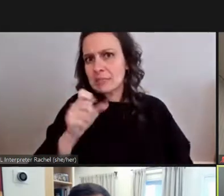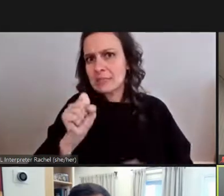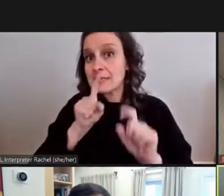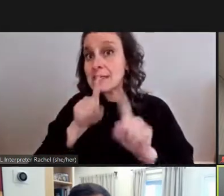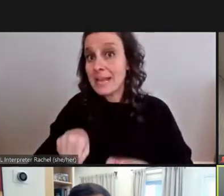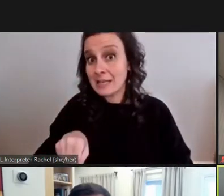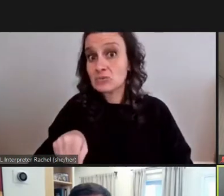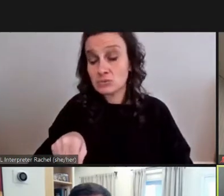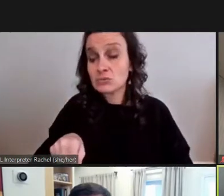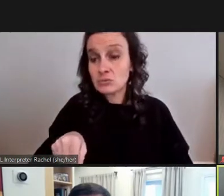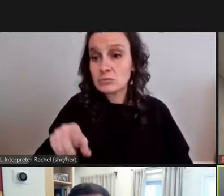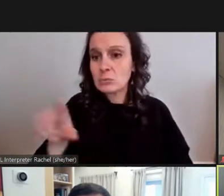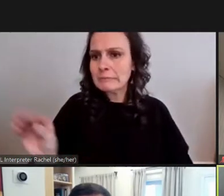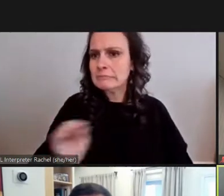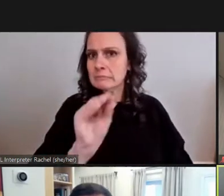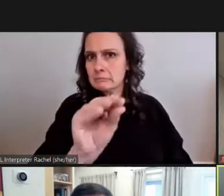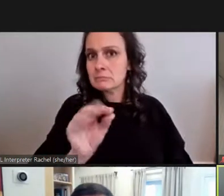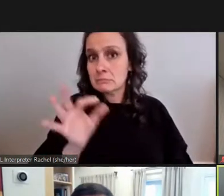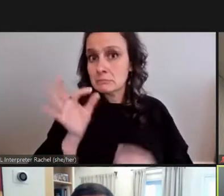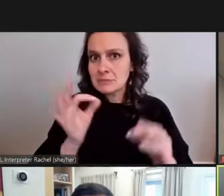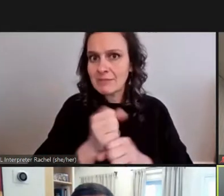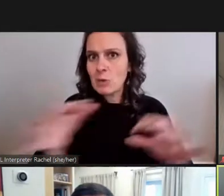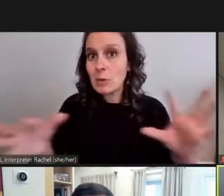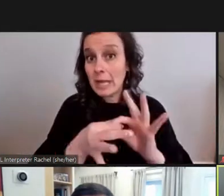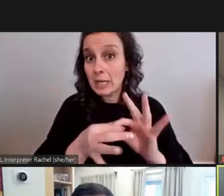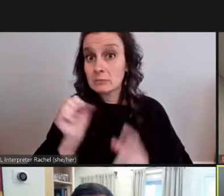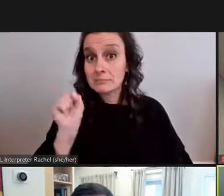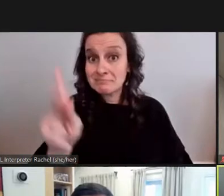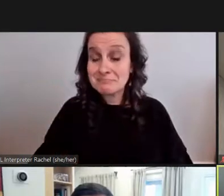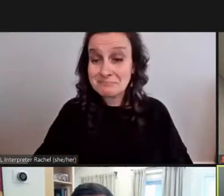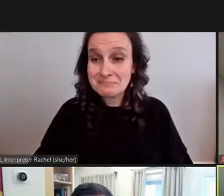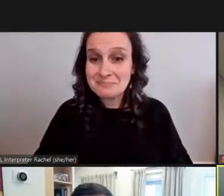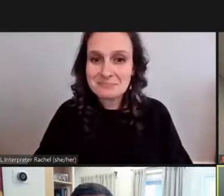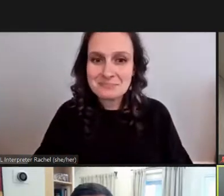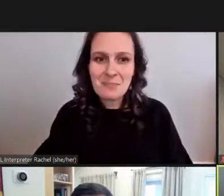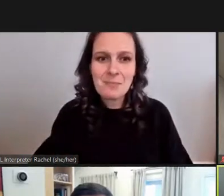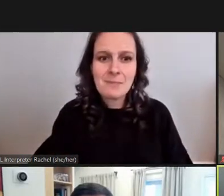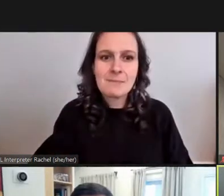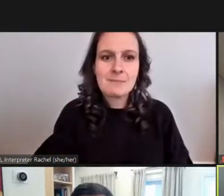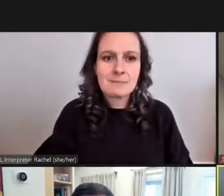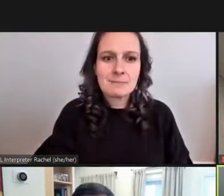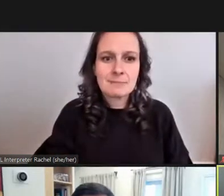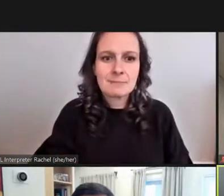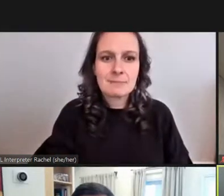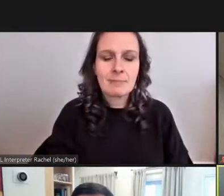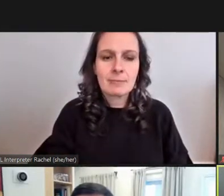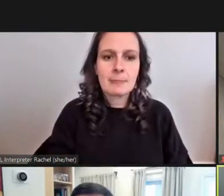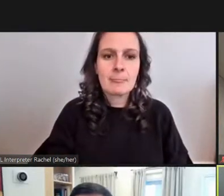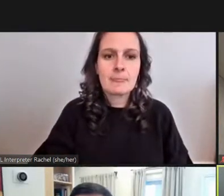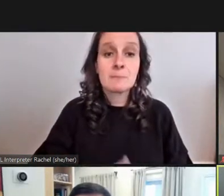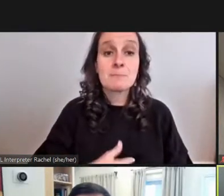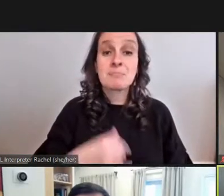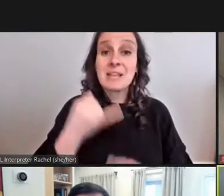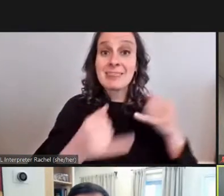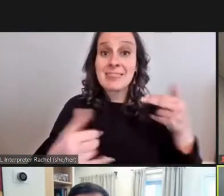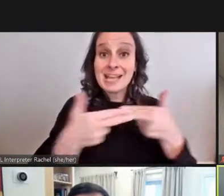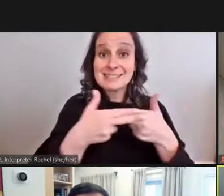will grab it, and we'll definitely get you connected. I'm going to throw up our last slide